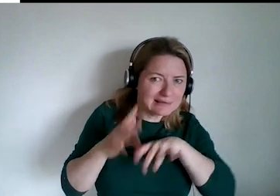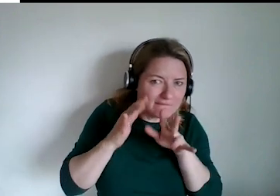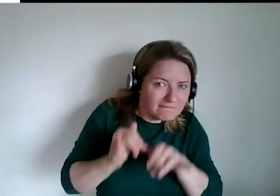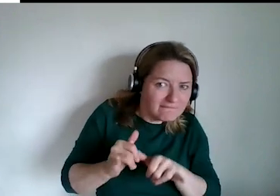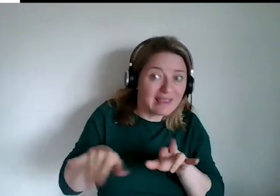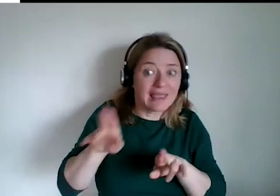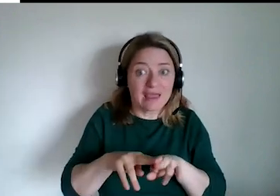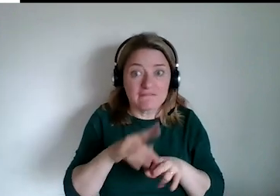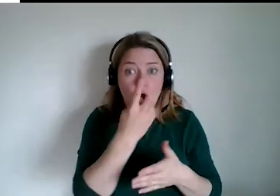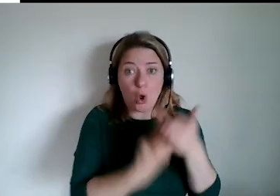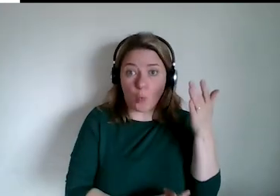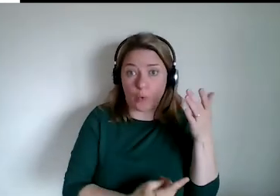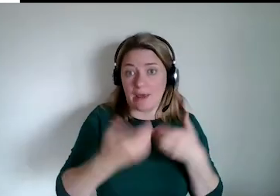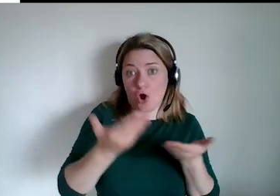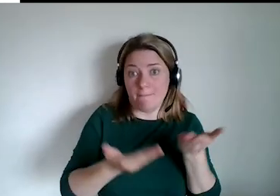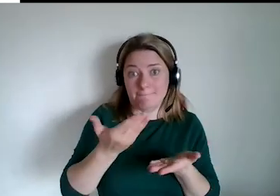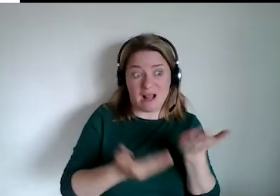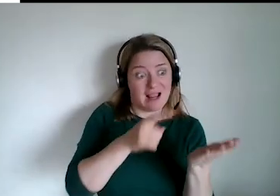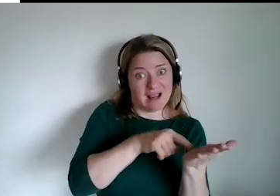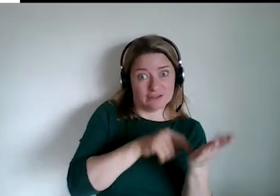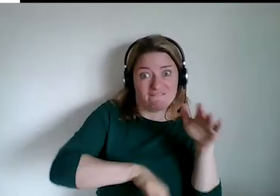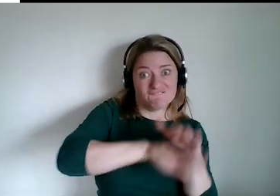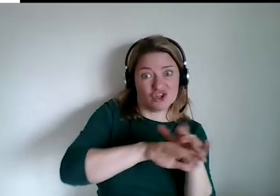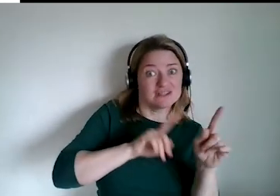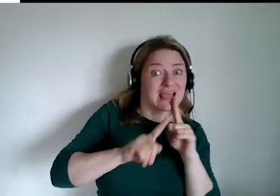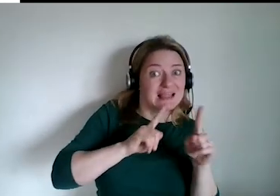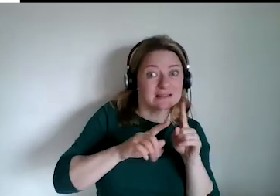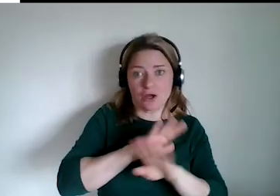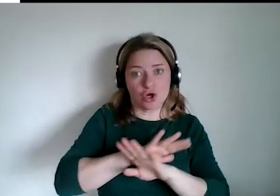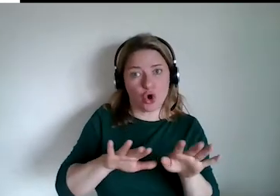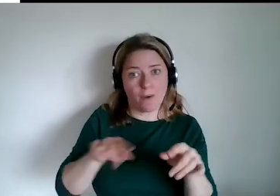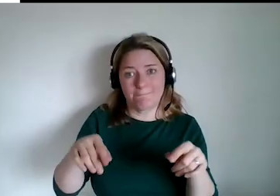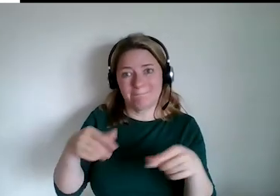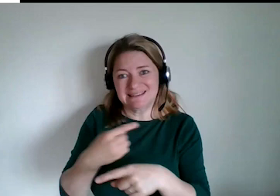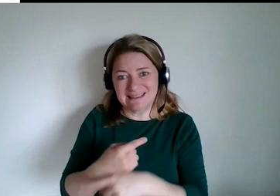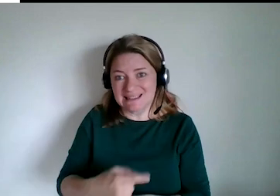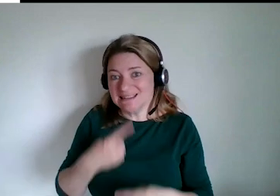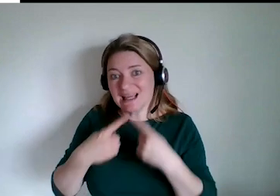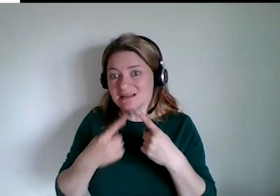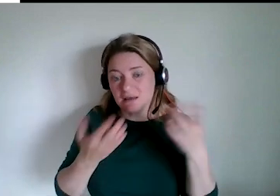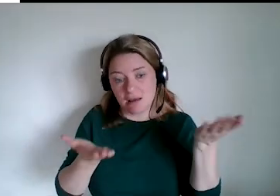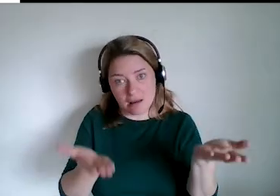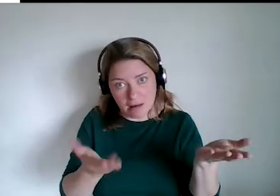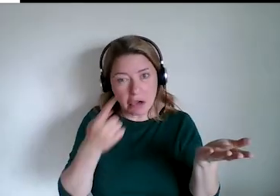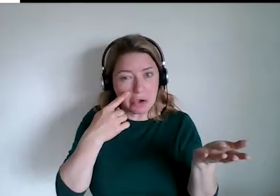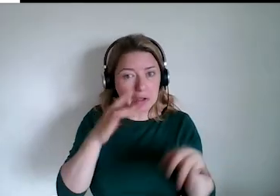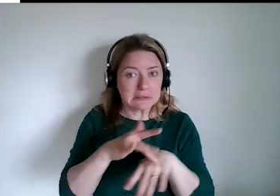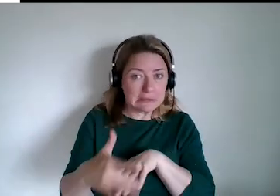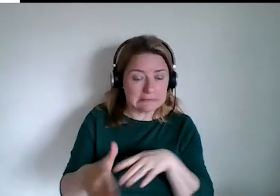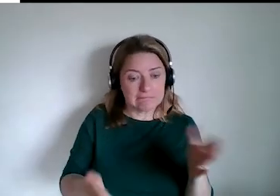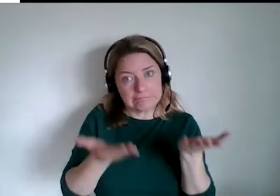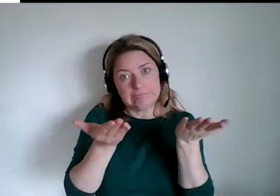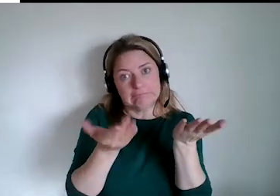if we only compared the results with full data rather than missing data imputed versus the imputed data. And that will tell you